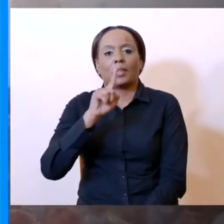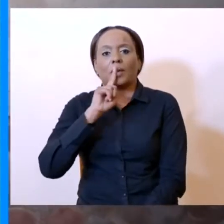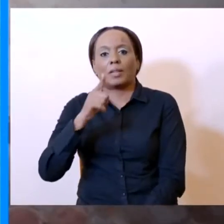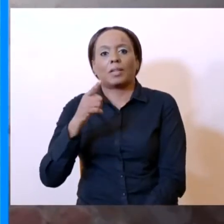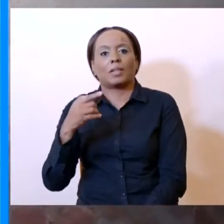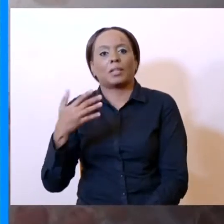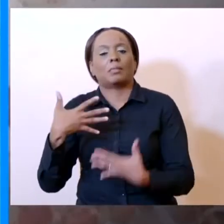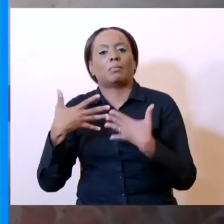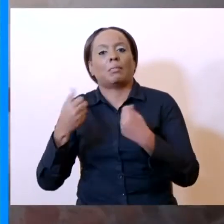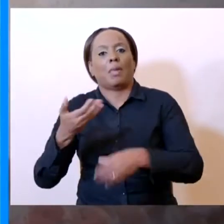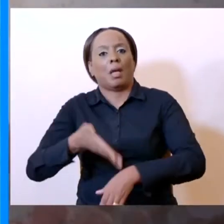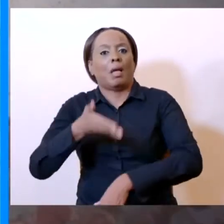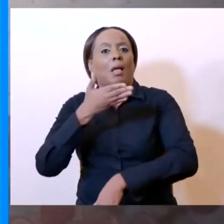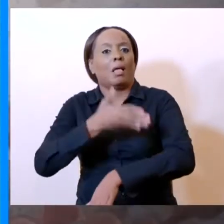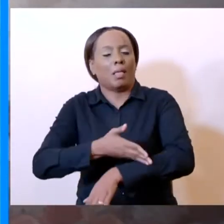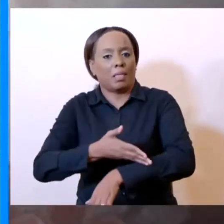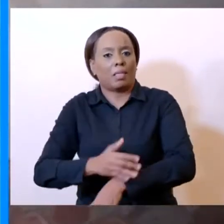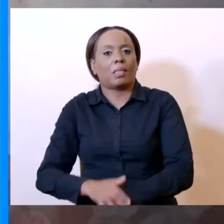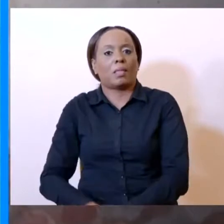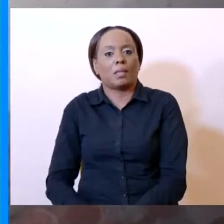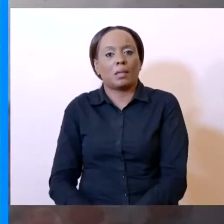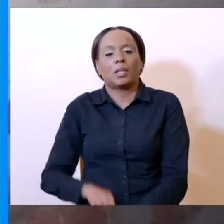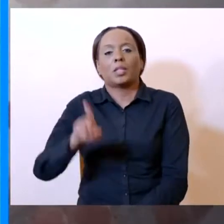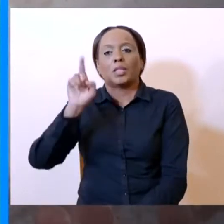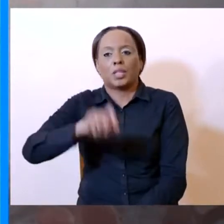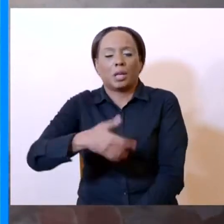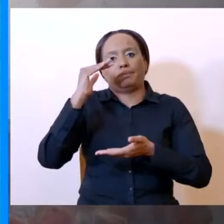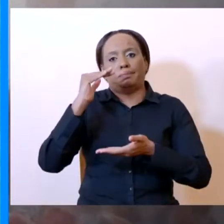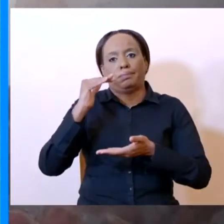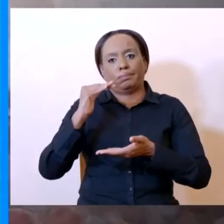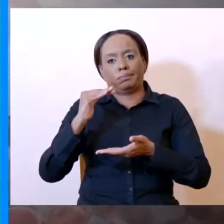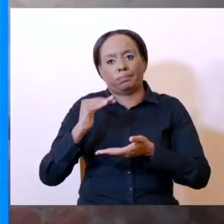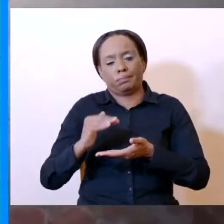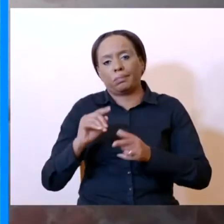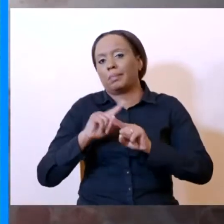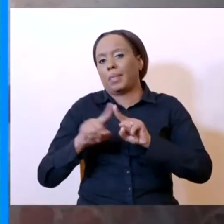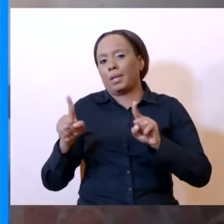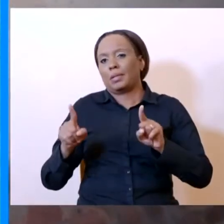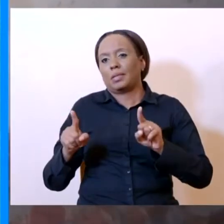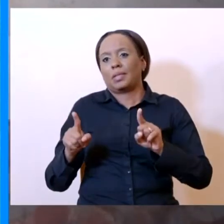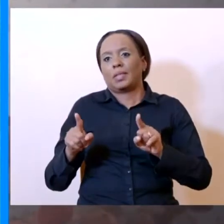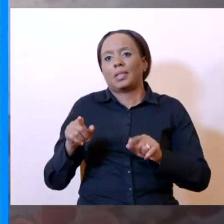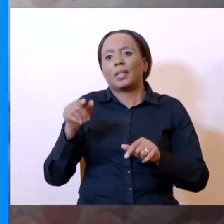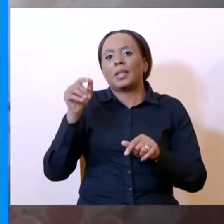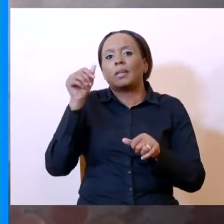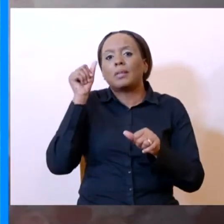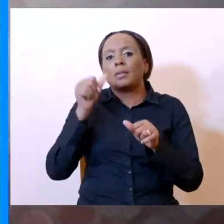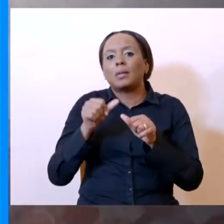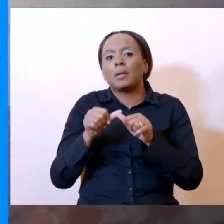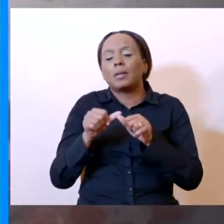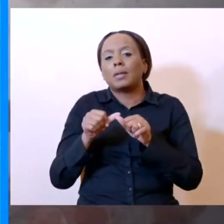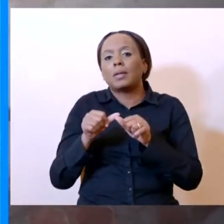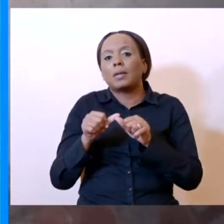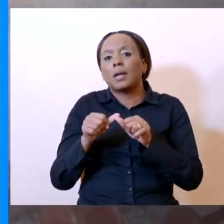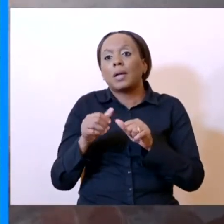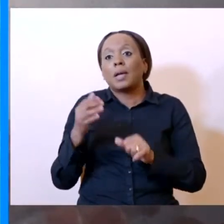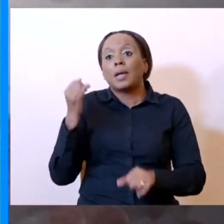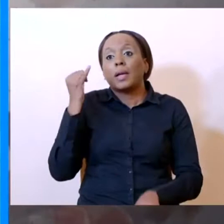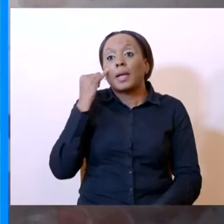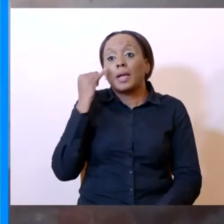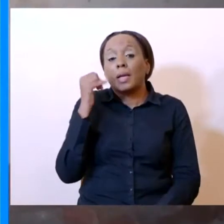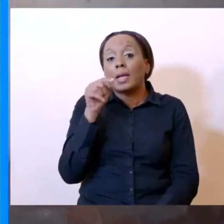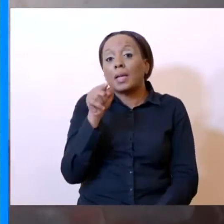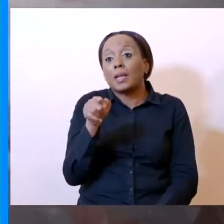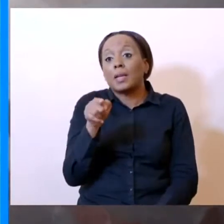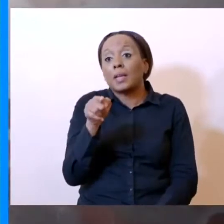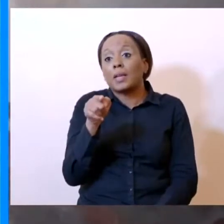so you're not actively ill, you should be vaccinated. There is a more robust immune response if you've had a